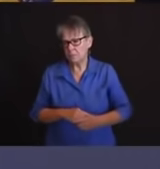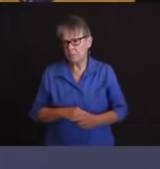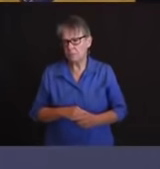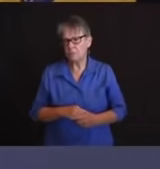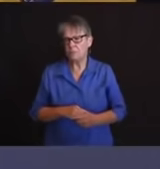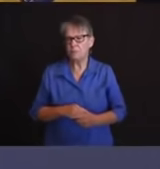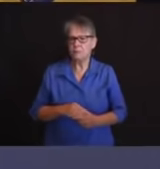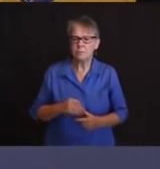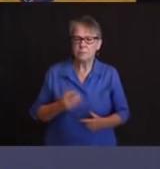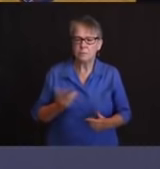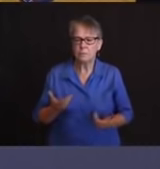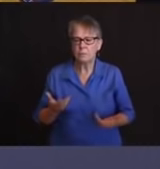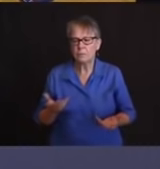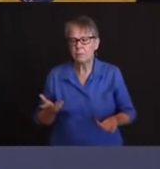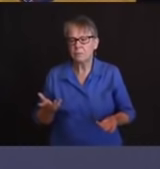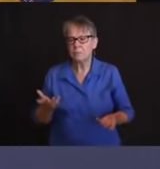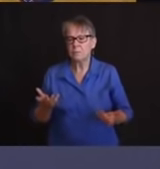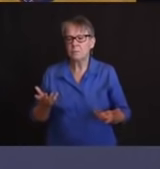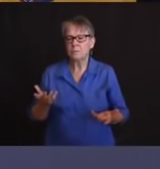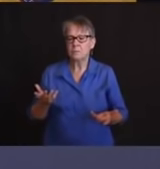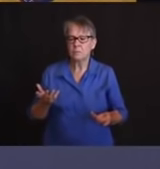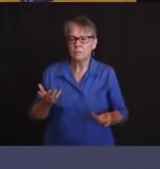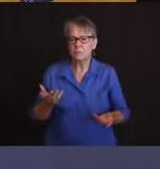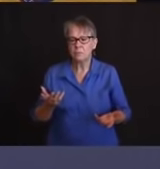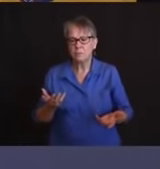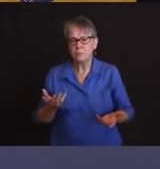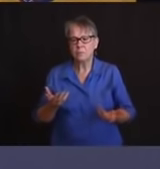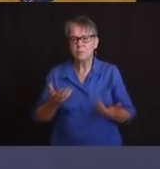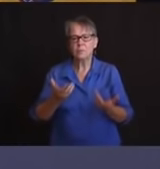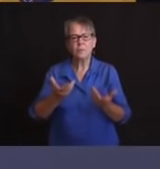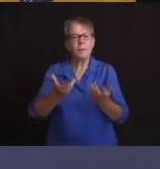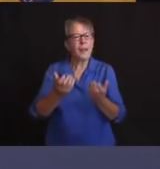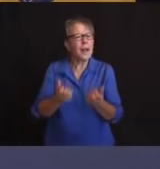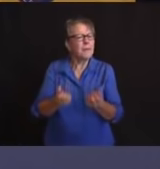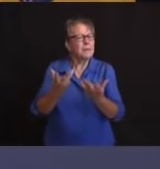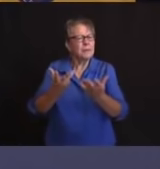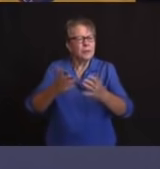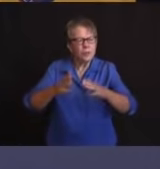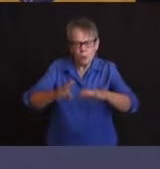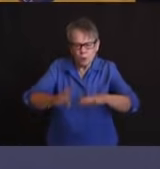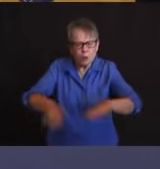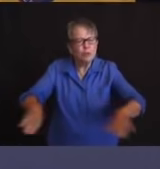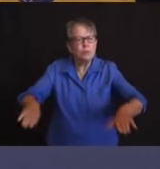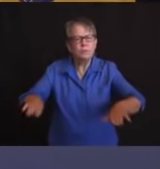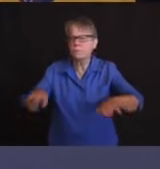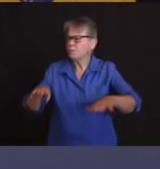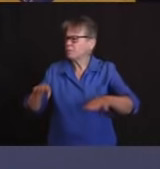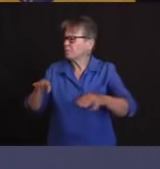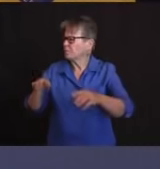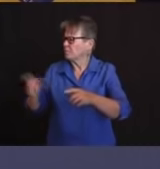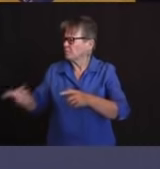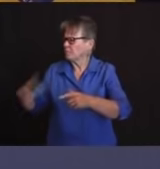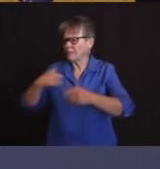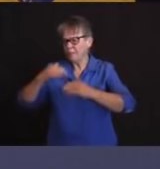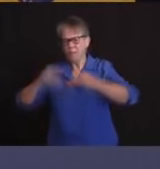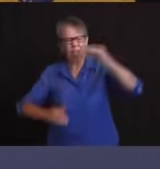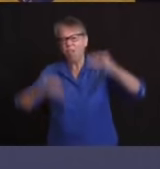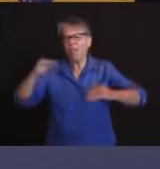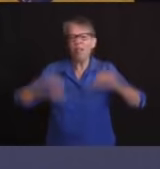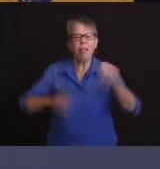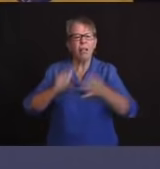you have pointed out, with school starting soon, are we going to get that number to zero? And if not, how do you feel about that? Have we done